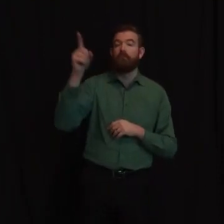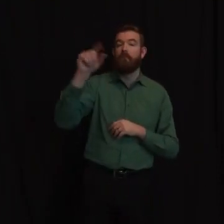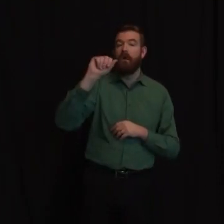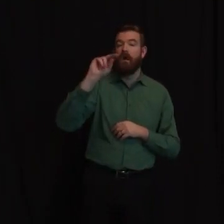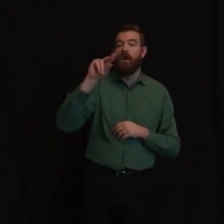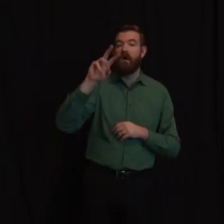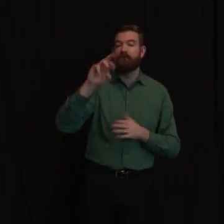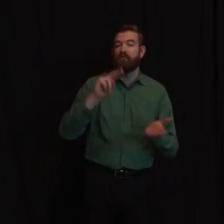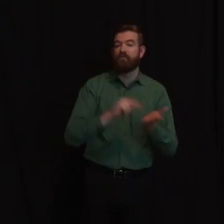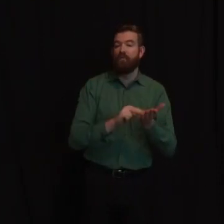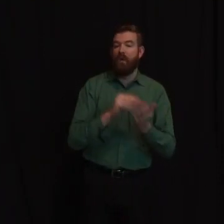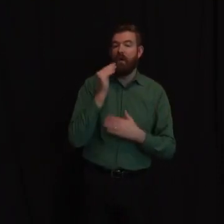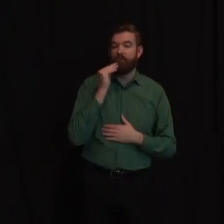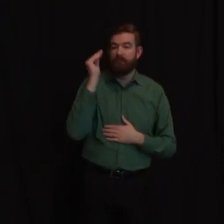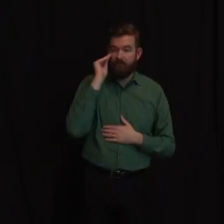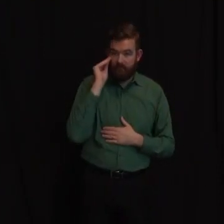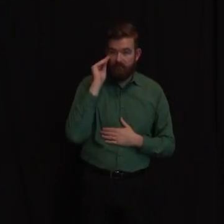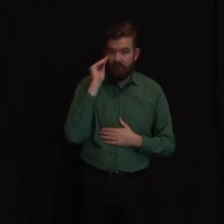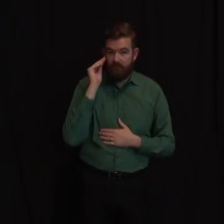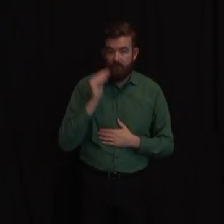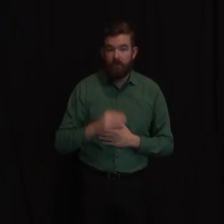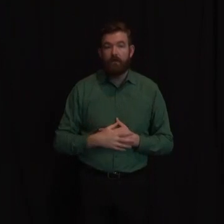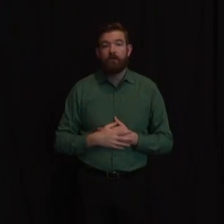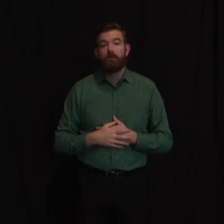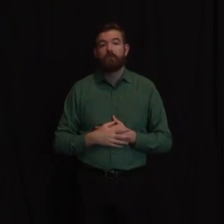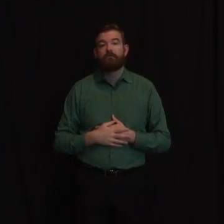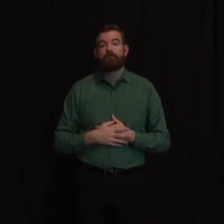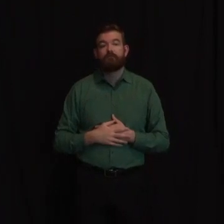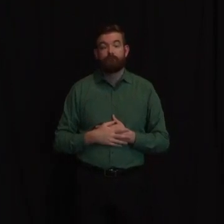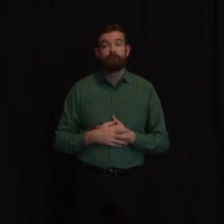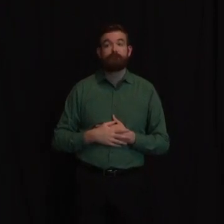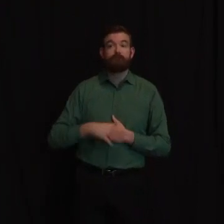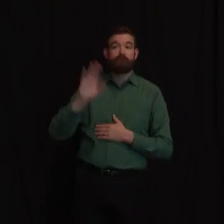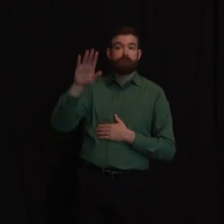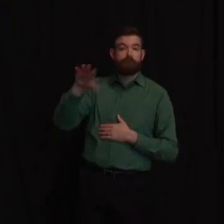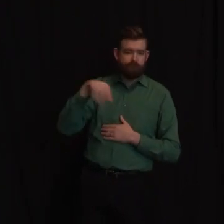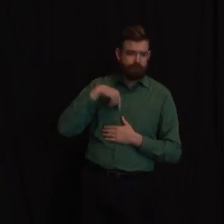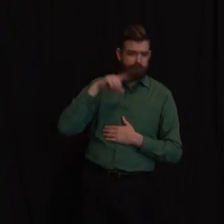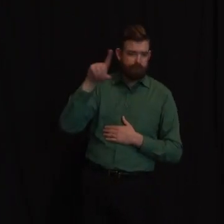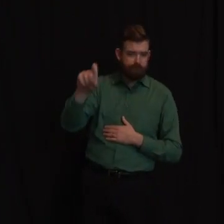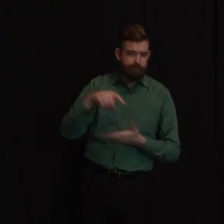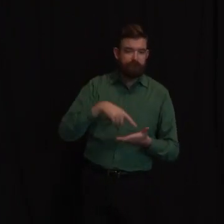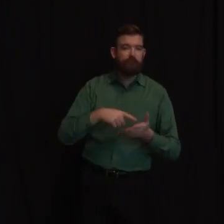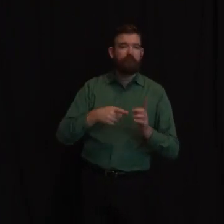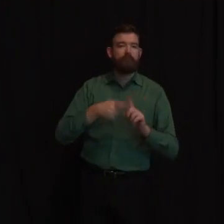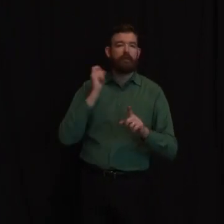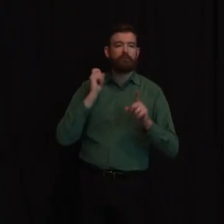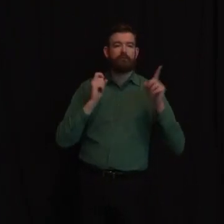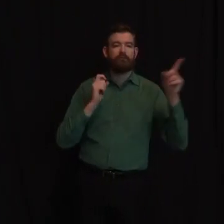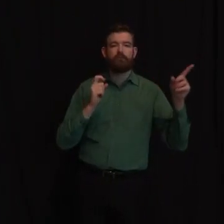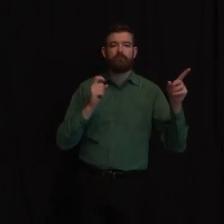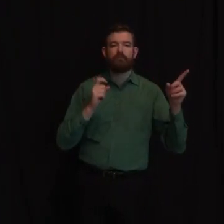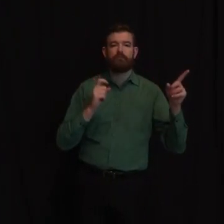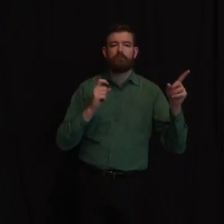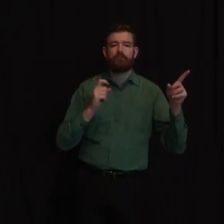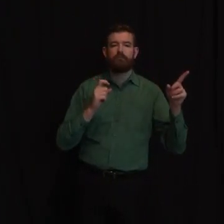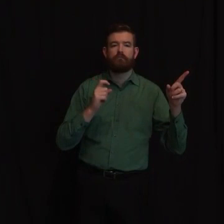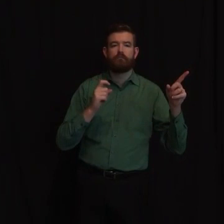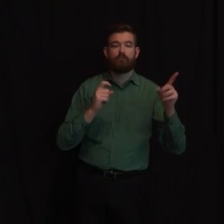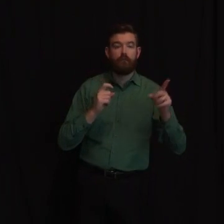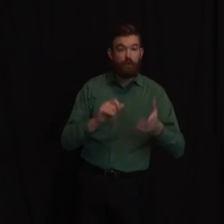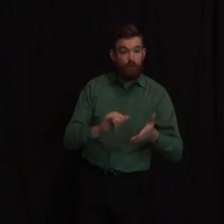The first questions here are from Maria Kramer from the New York Times. She asks whether are the